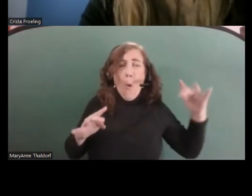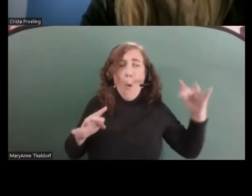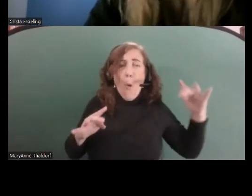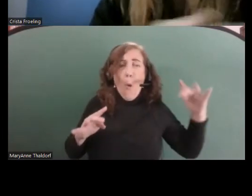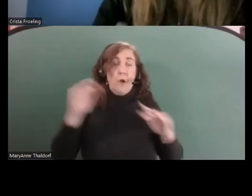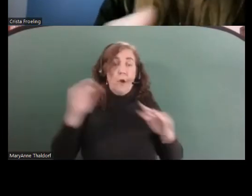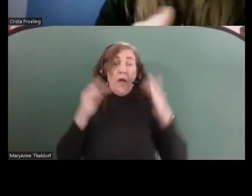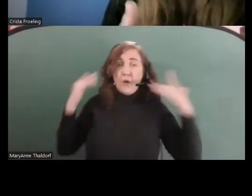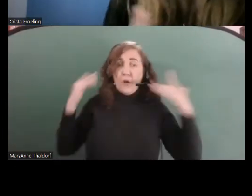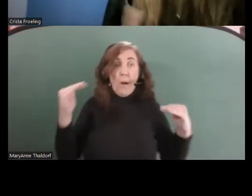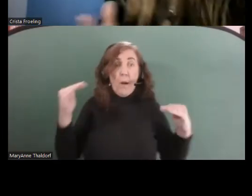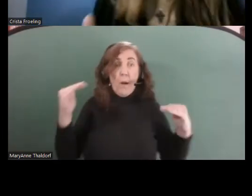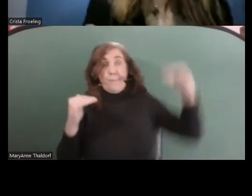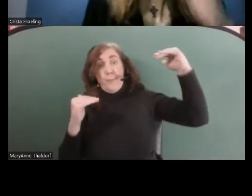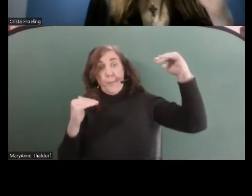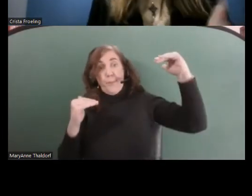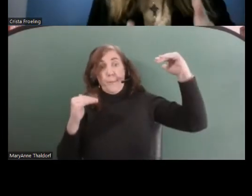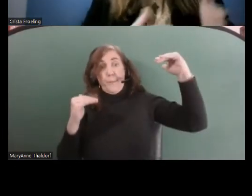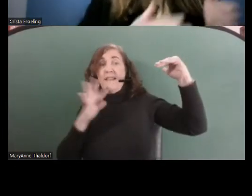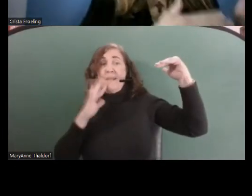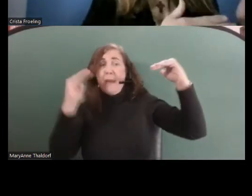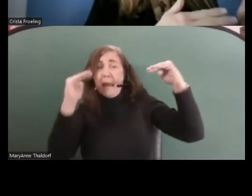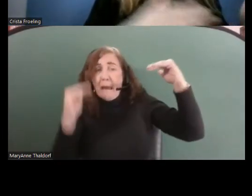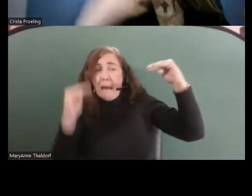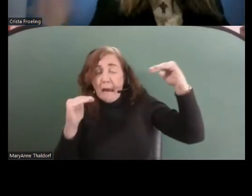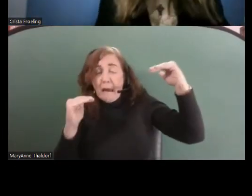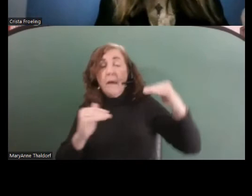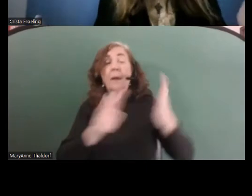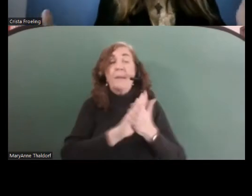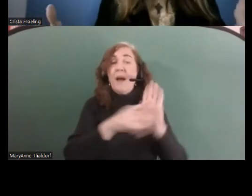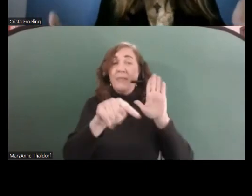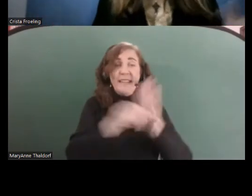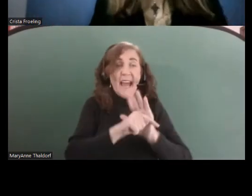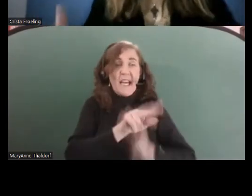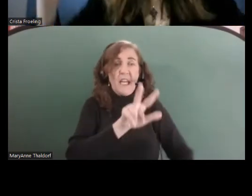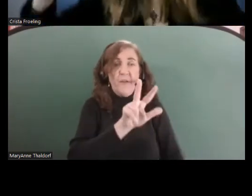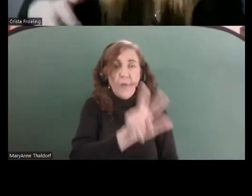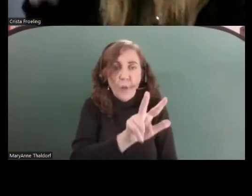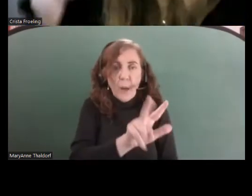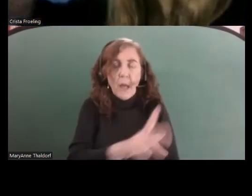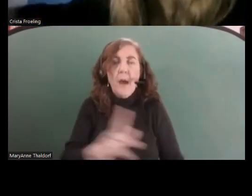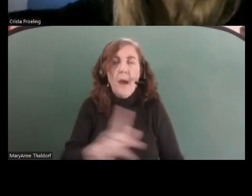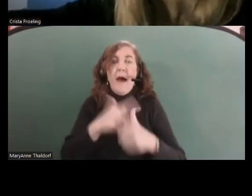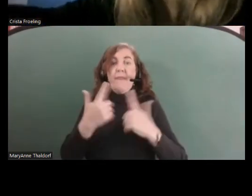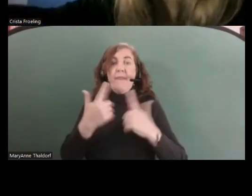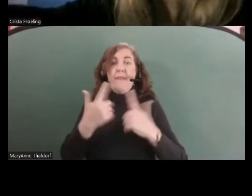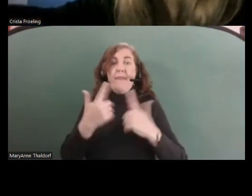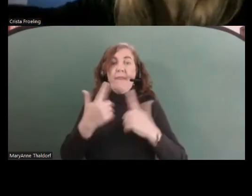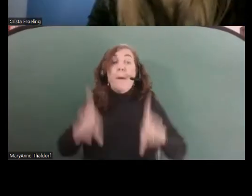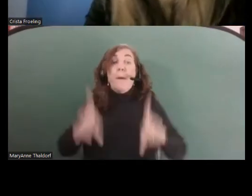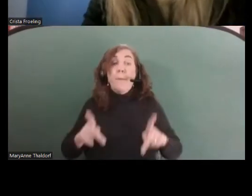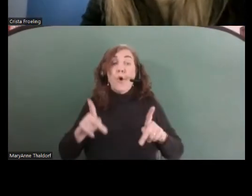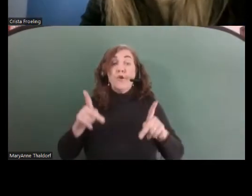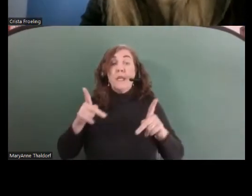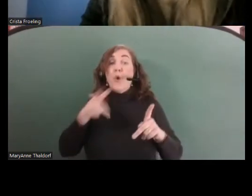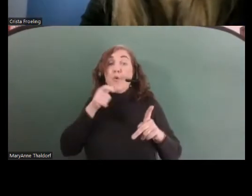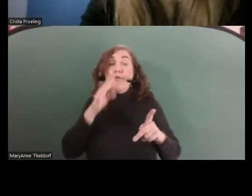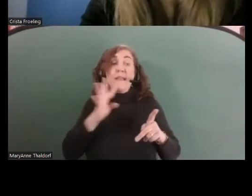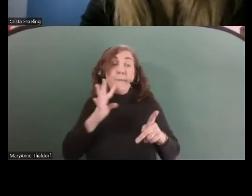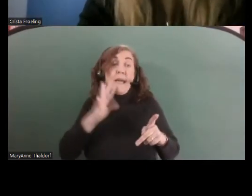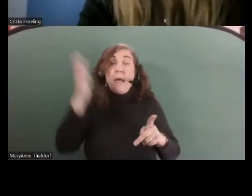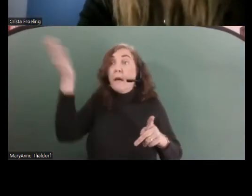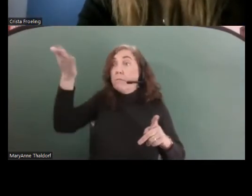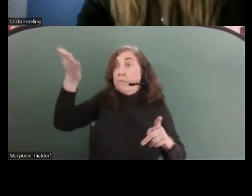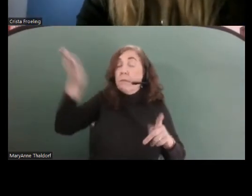And then it talks about the farther the talker moves away from the listener, then it decreases every 6 decibels.